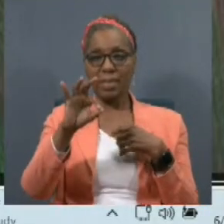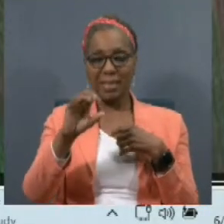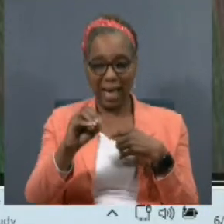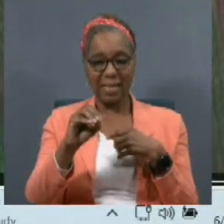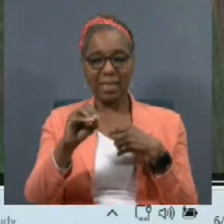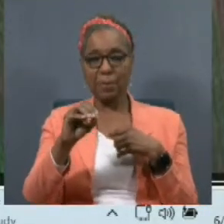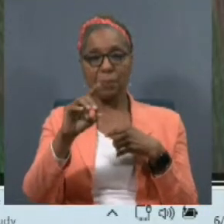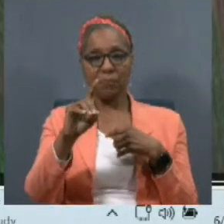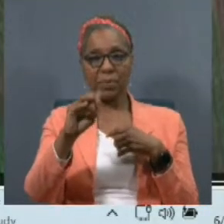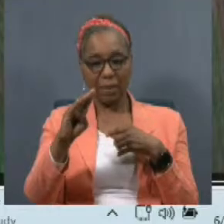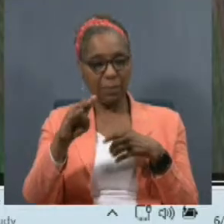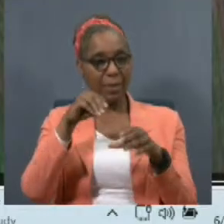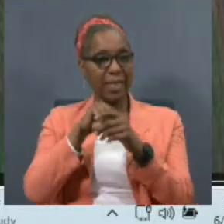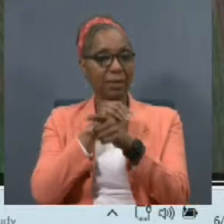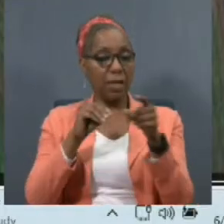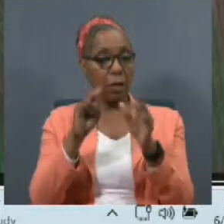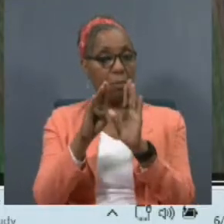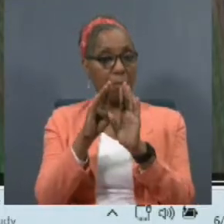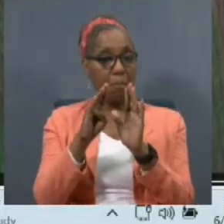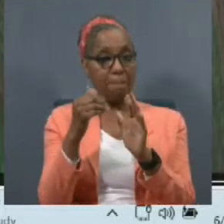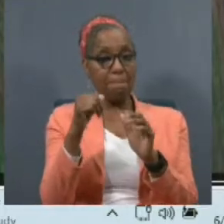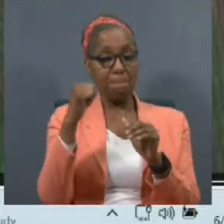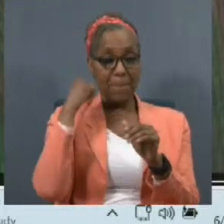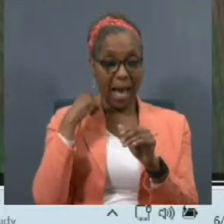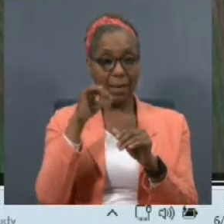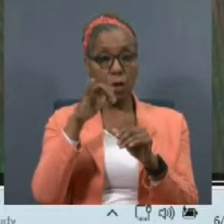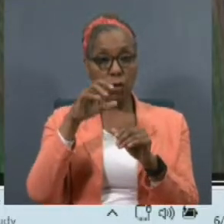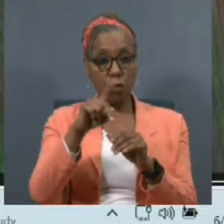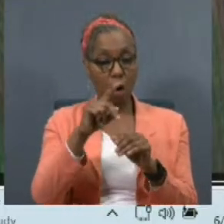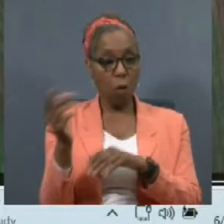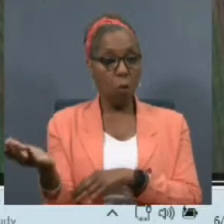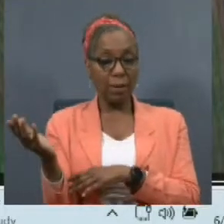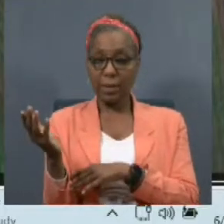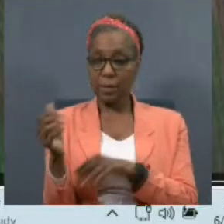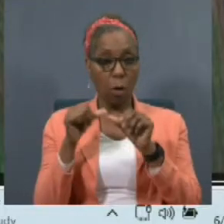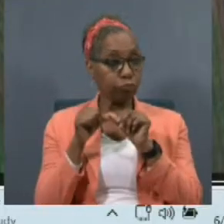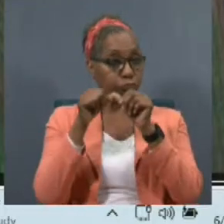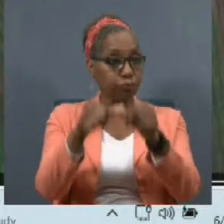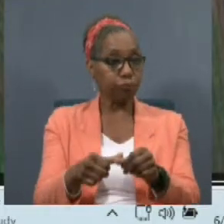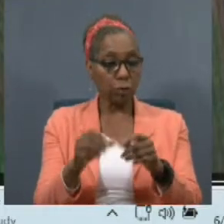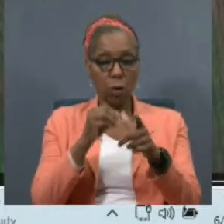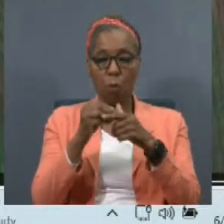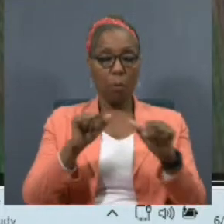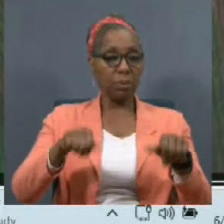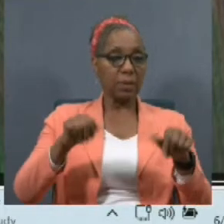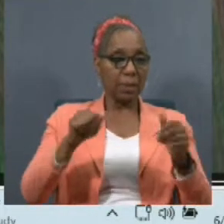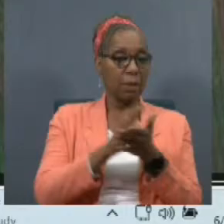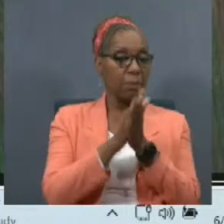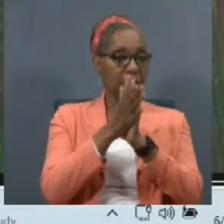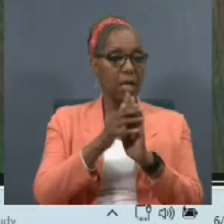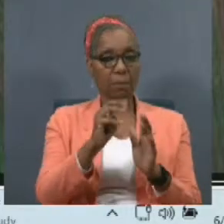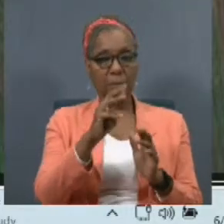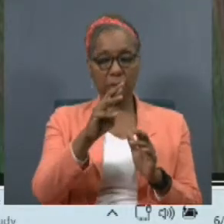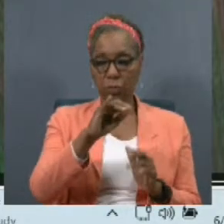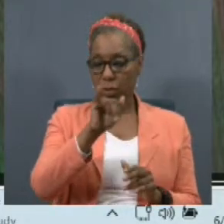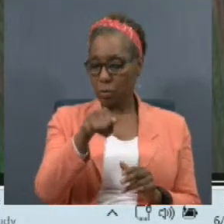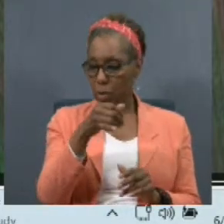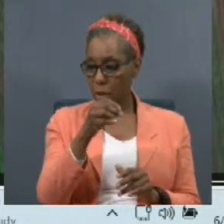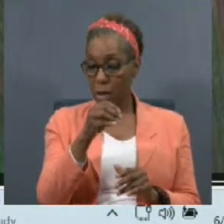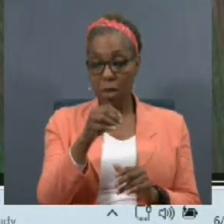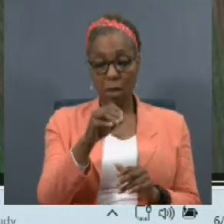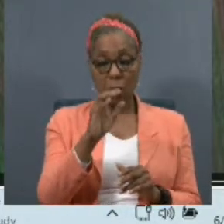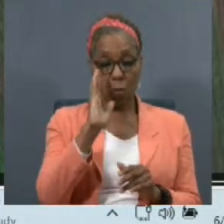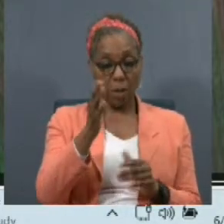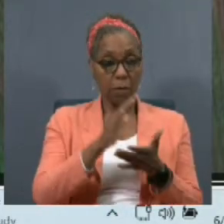their backyard 24/7? Right. So, Or is this something that potentially would become, Mr. Jordan, Mr. Moore, is this something that